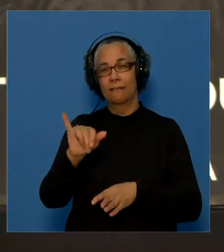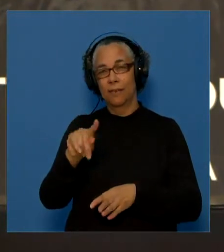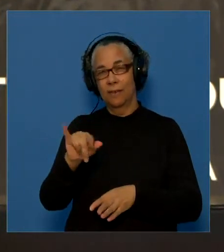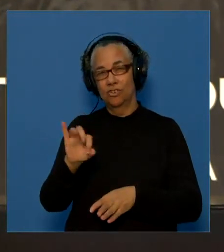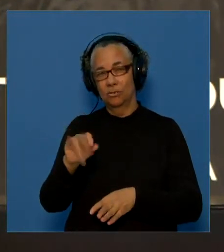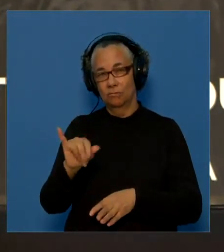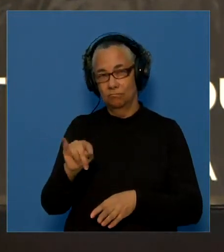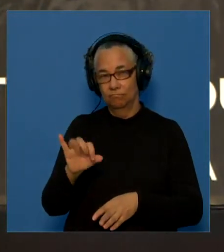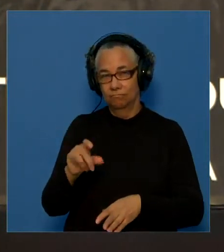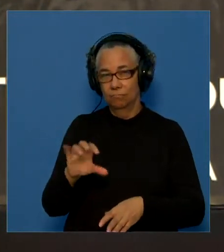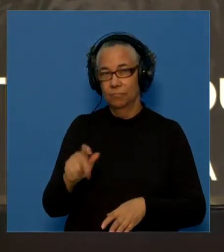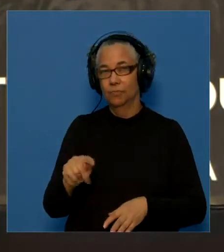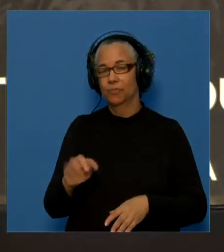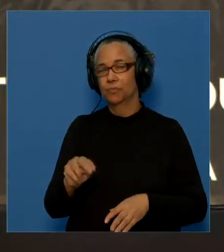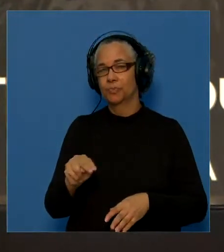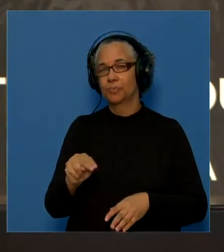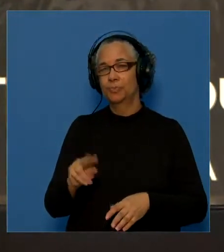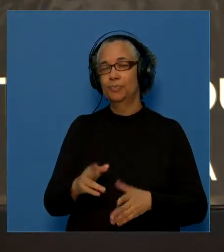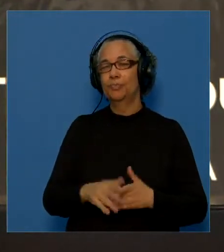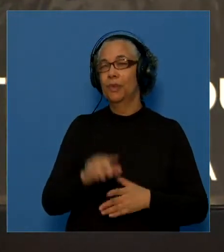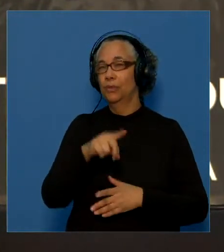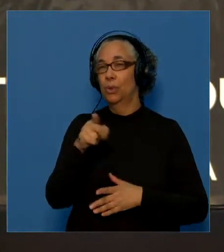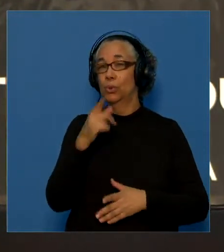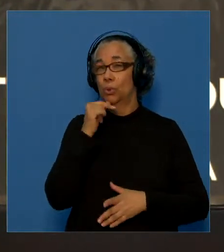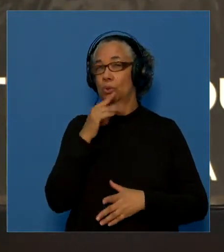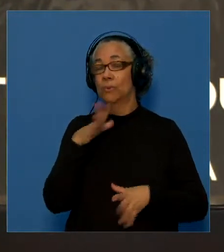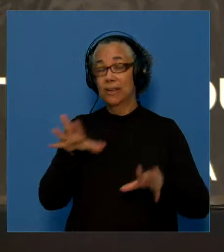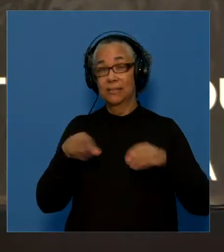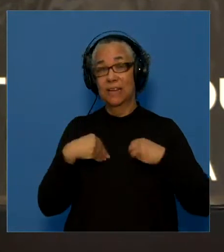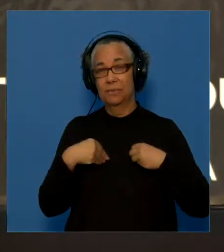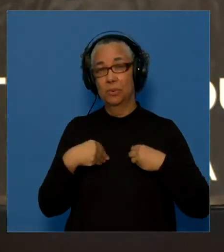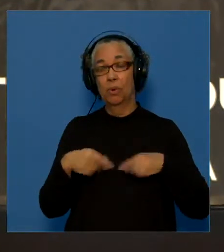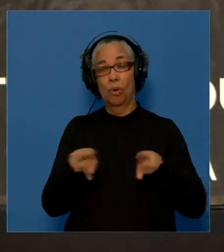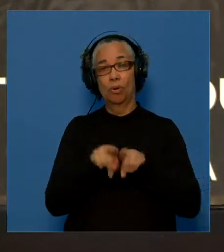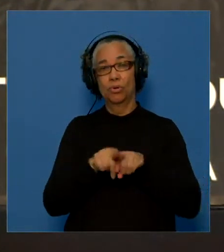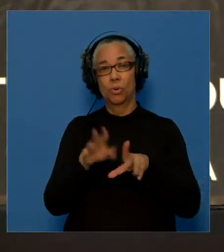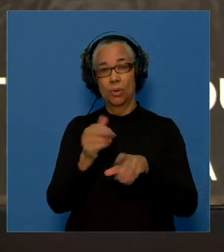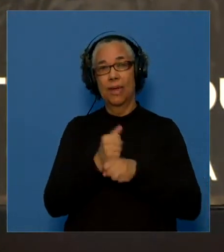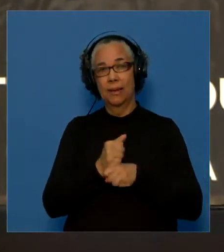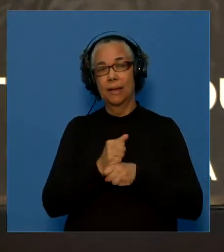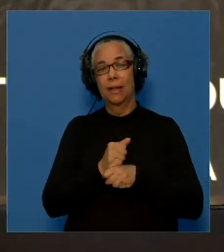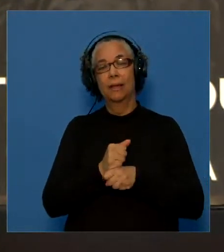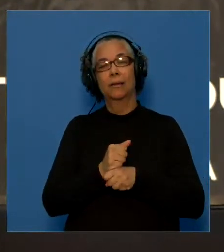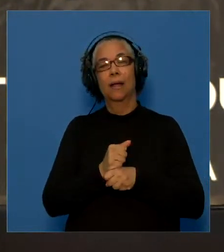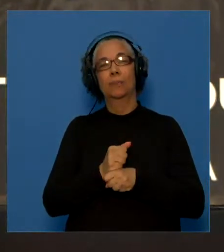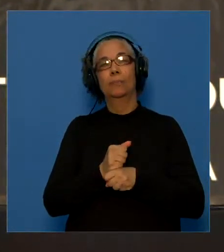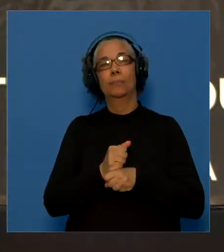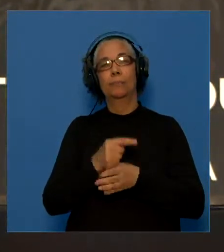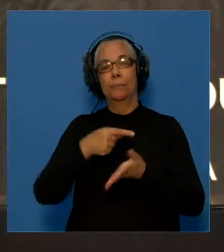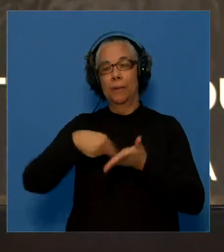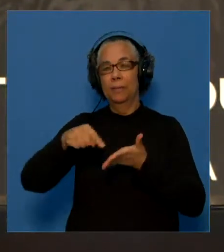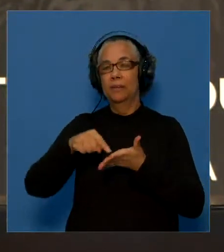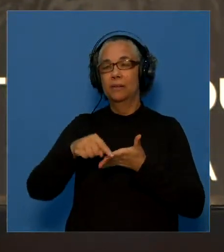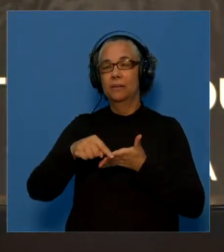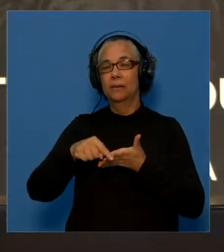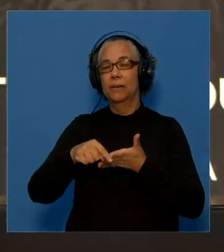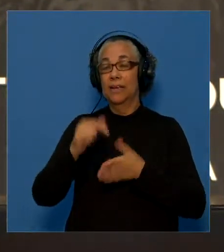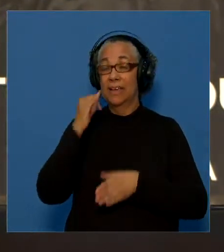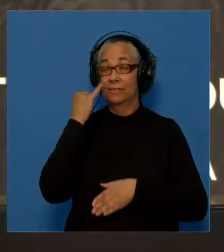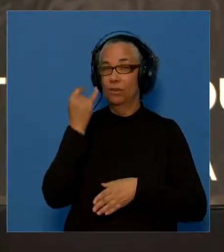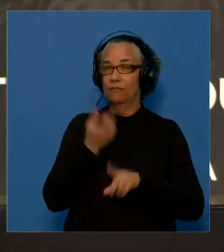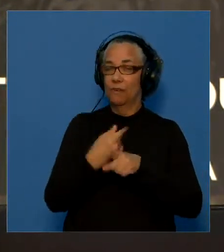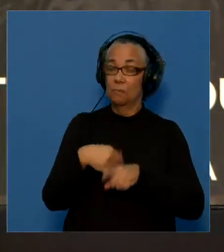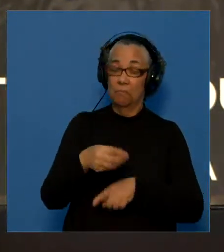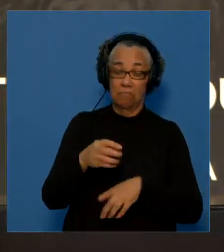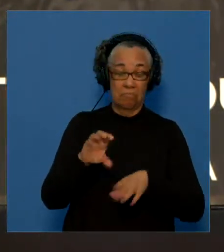approved will also receive a payment for the next 2 weeks if they are verified employees of bars, nightclubs, and members clubs,